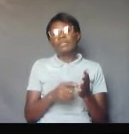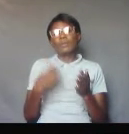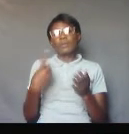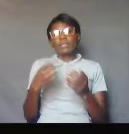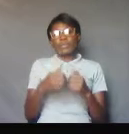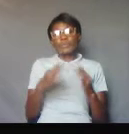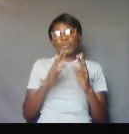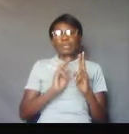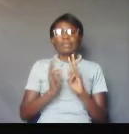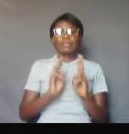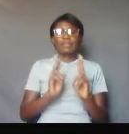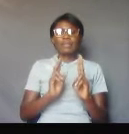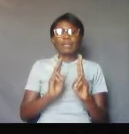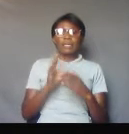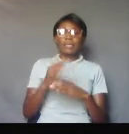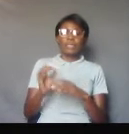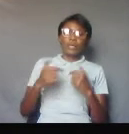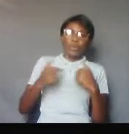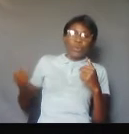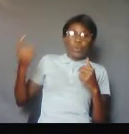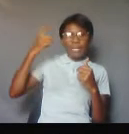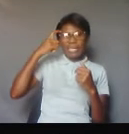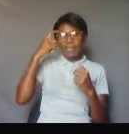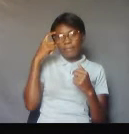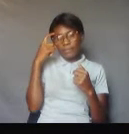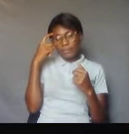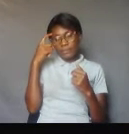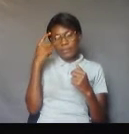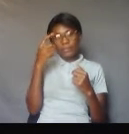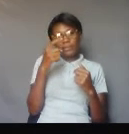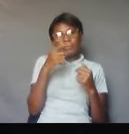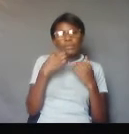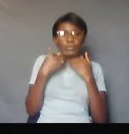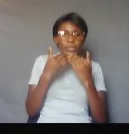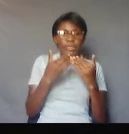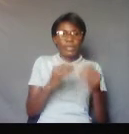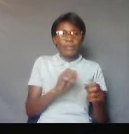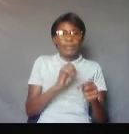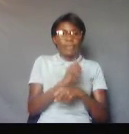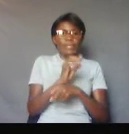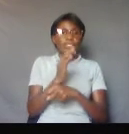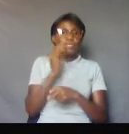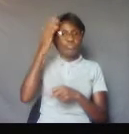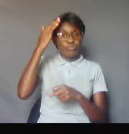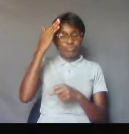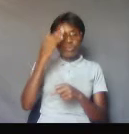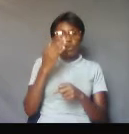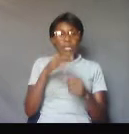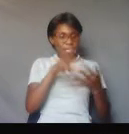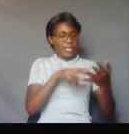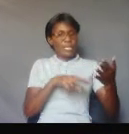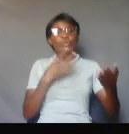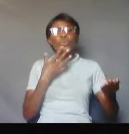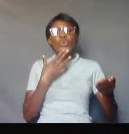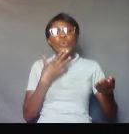around the text. And this is the truth, right? All of us come to the text. I remember in my undergraduate biblical studies,